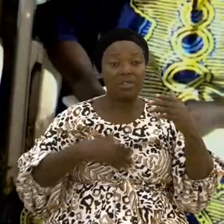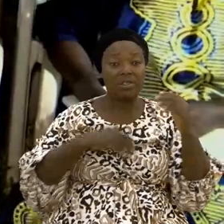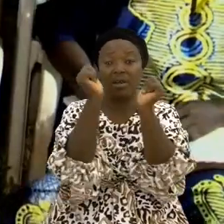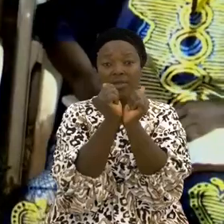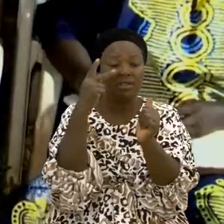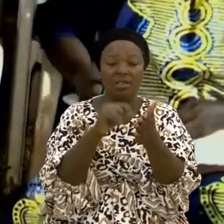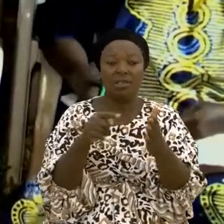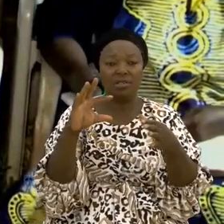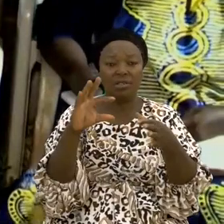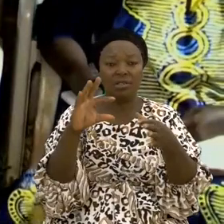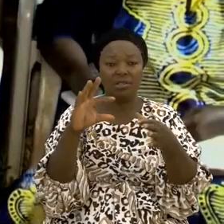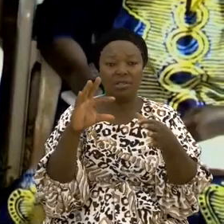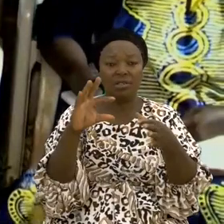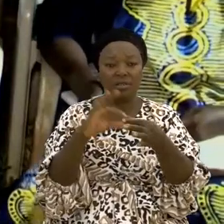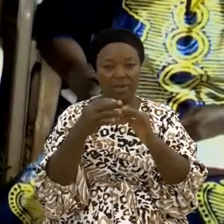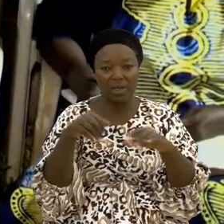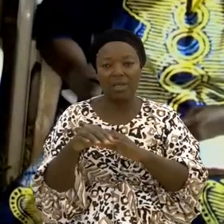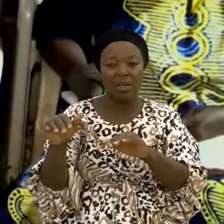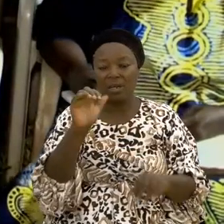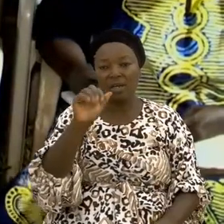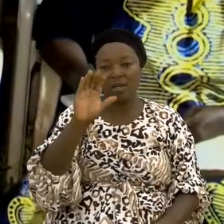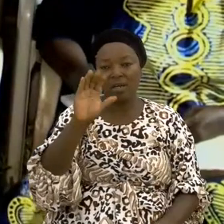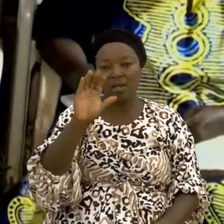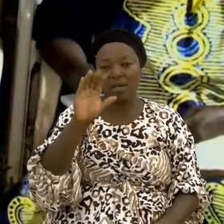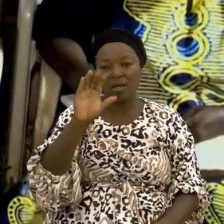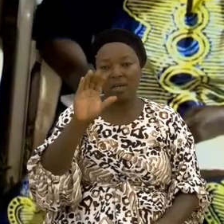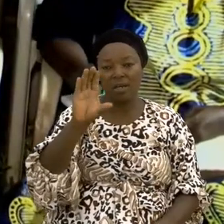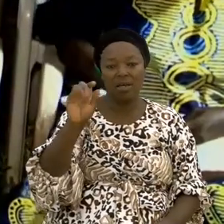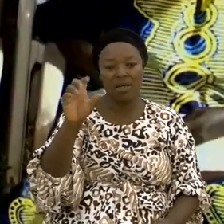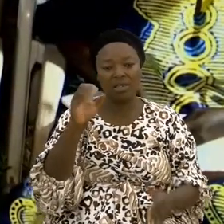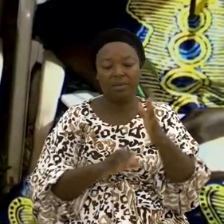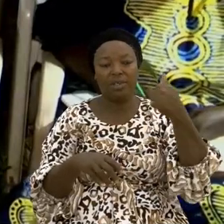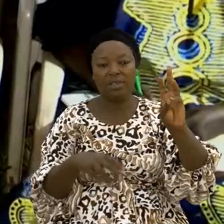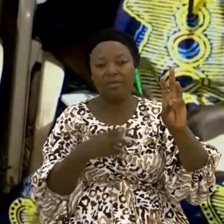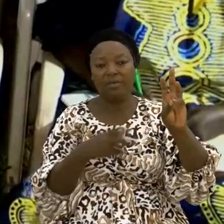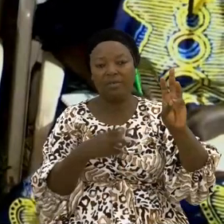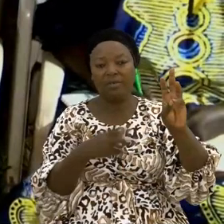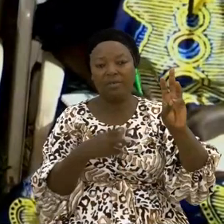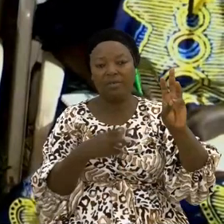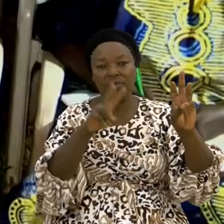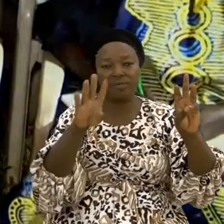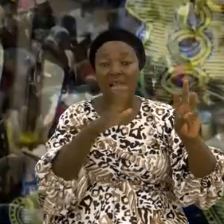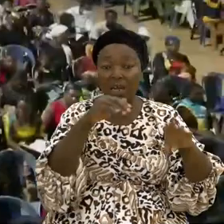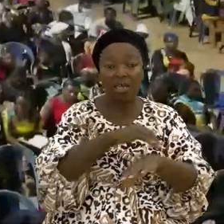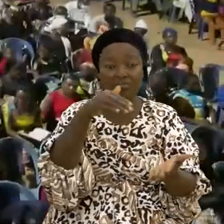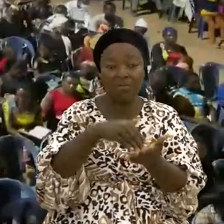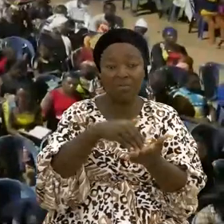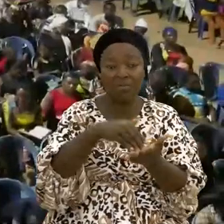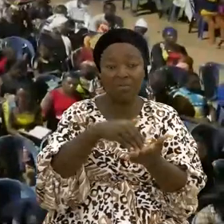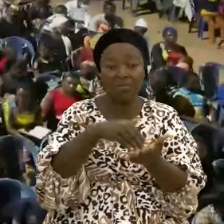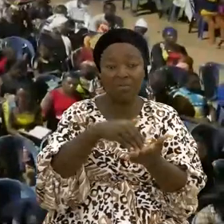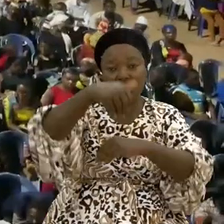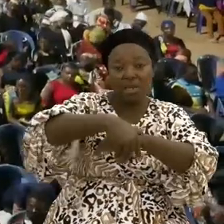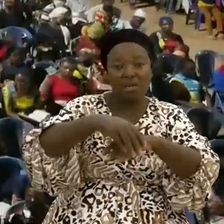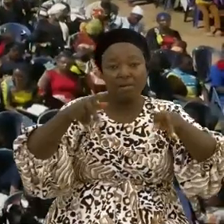Apostles chapter 16. I'm reading from verse 25. And at midnight, Paul and Silas prayed, and